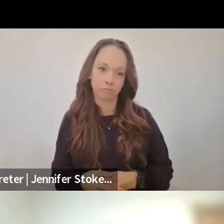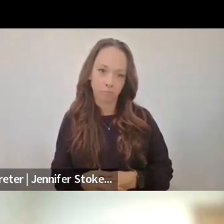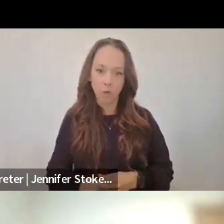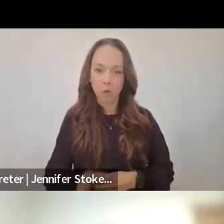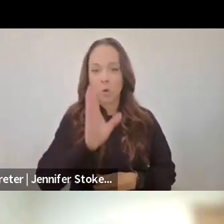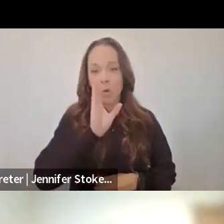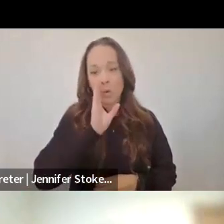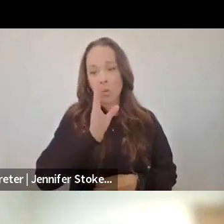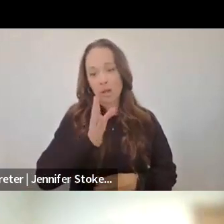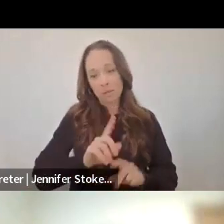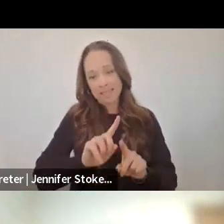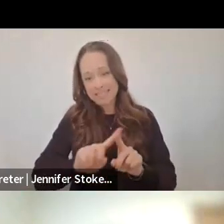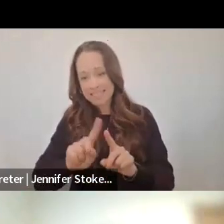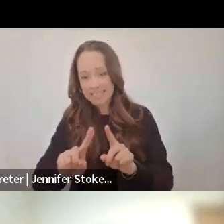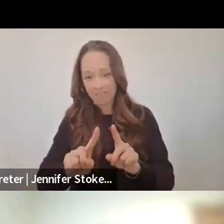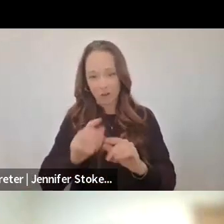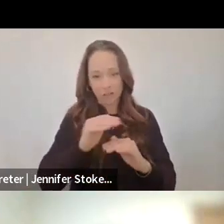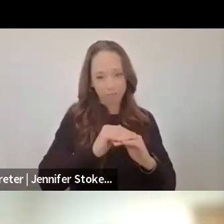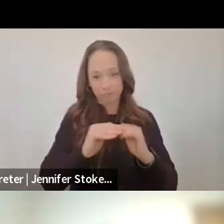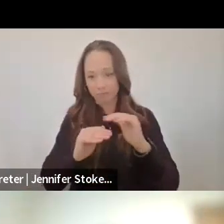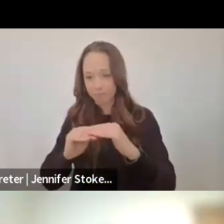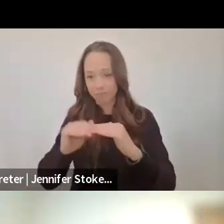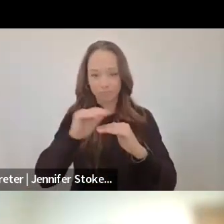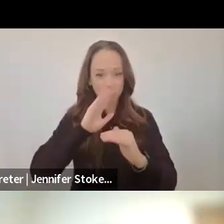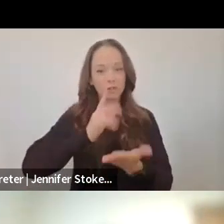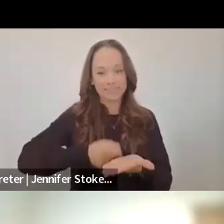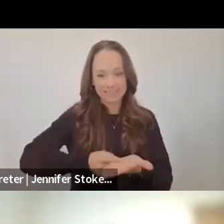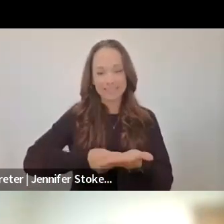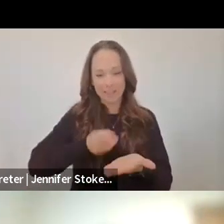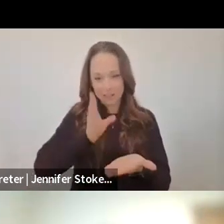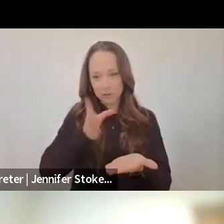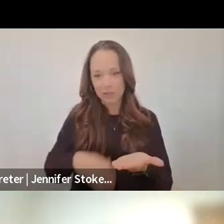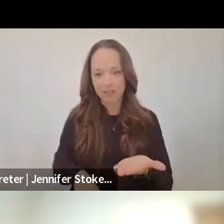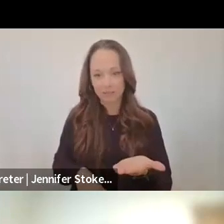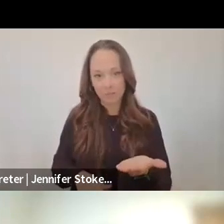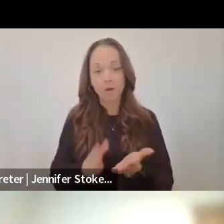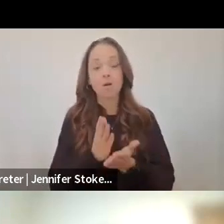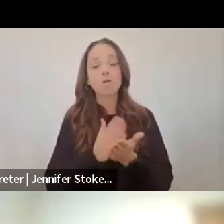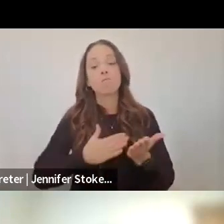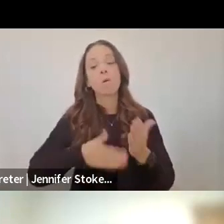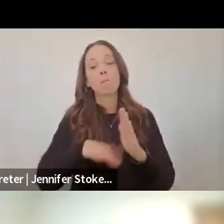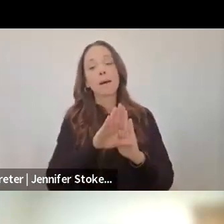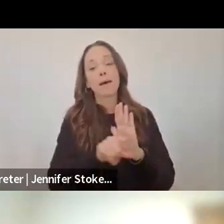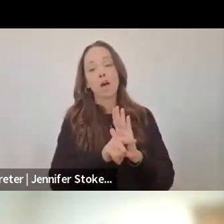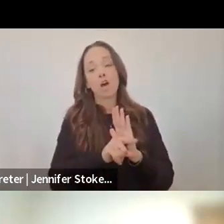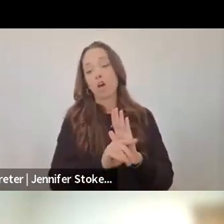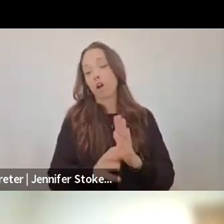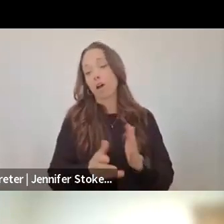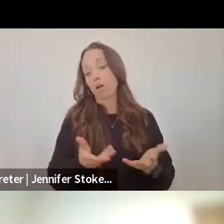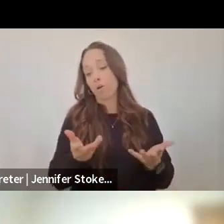a lot of different pieces that we'll talk about today because, and part of my background, I worked with